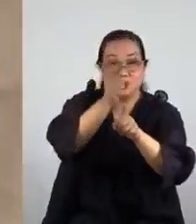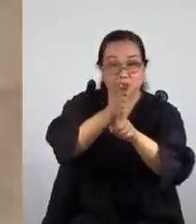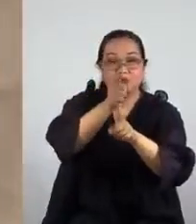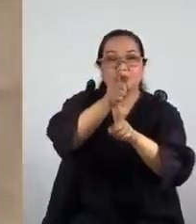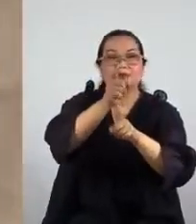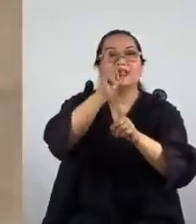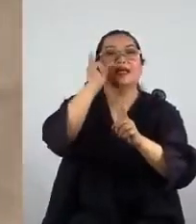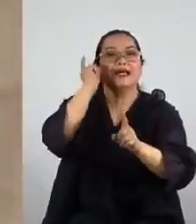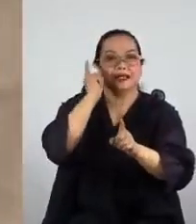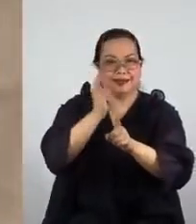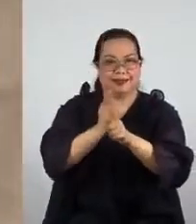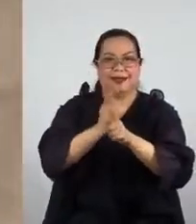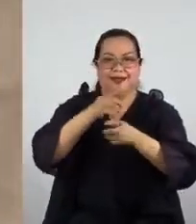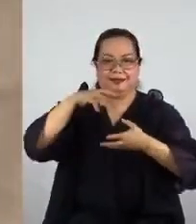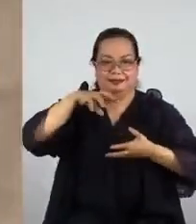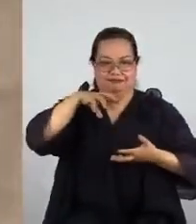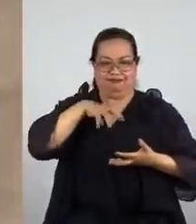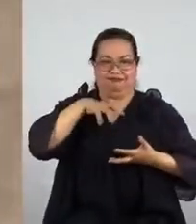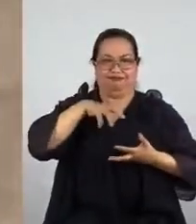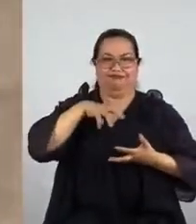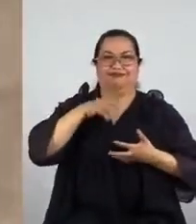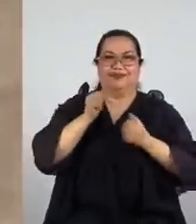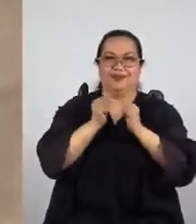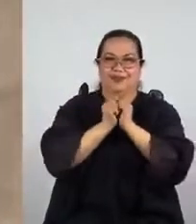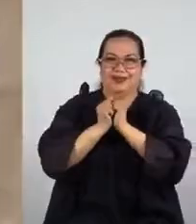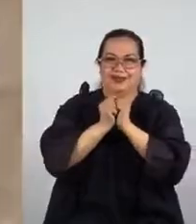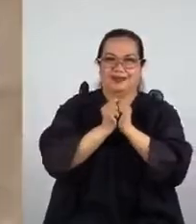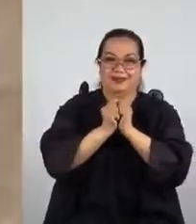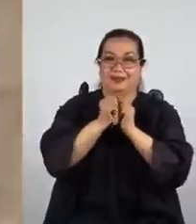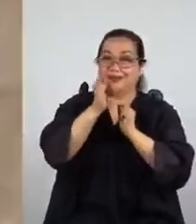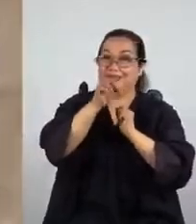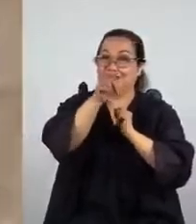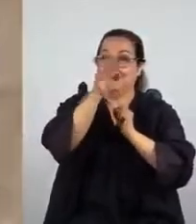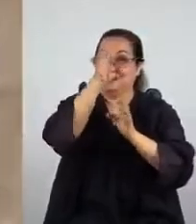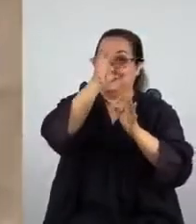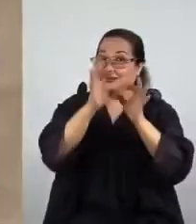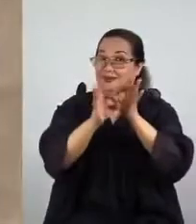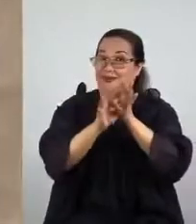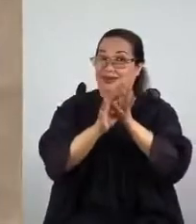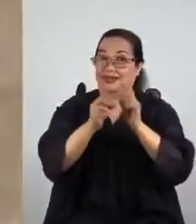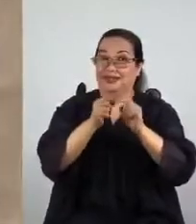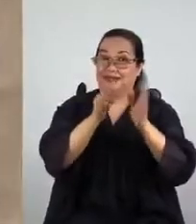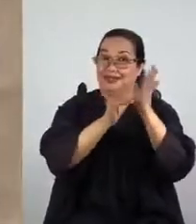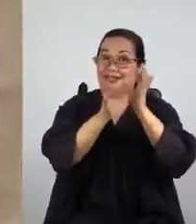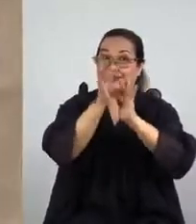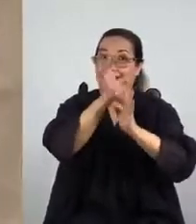better possession and an abiding one. If you have faith in Christ,